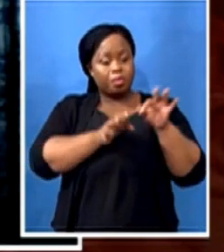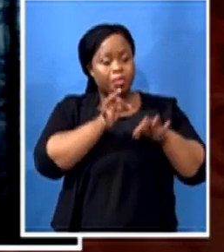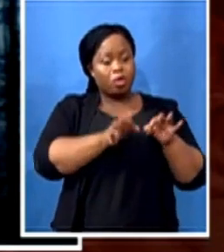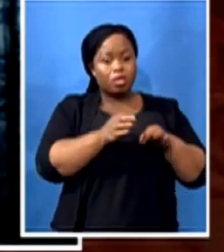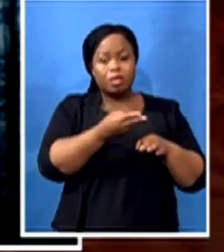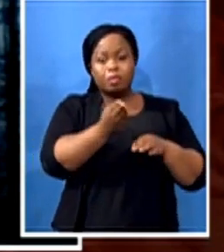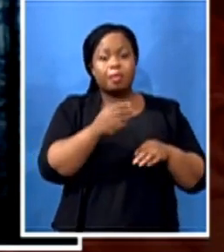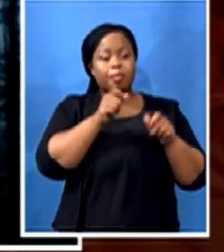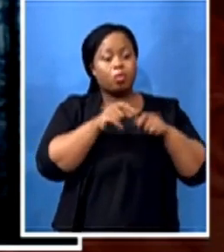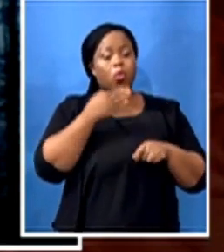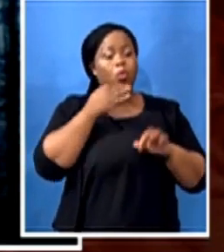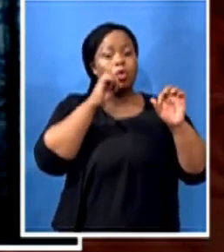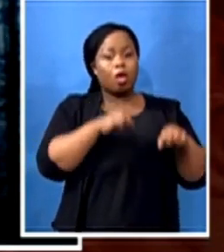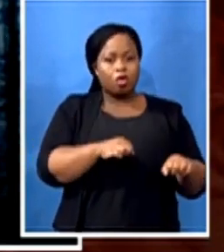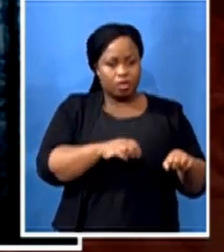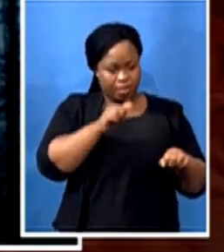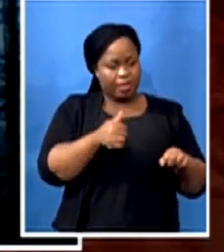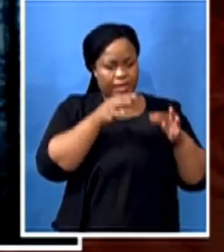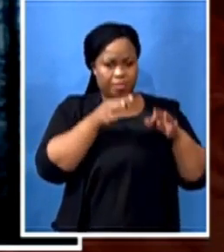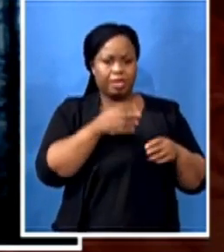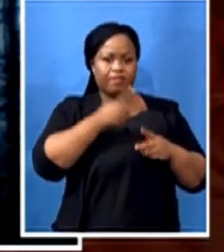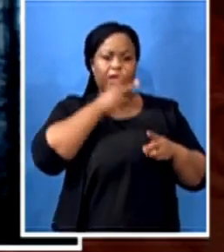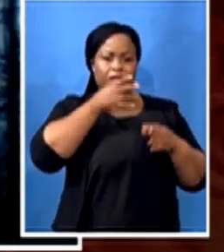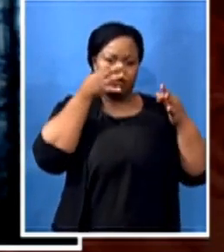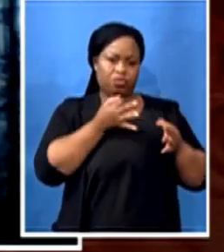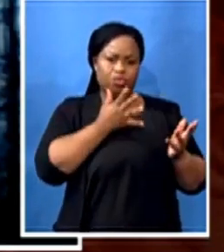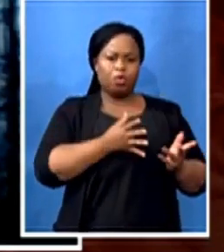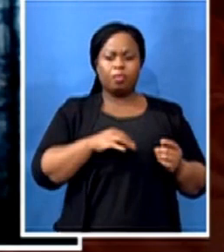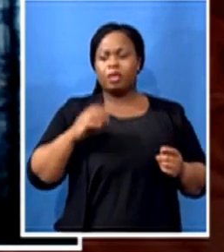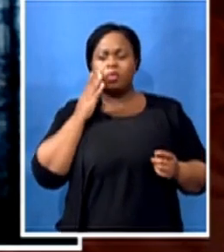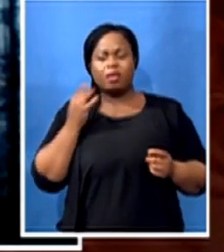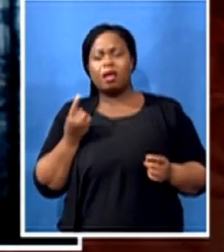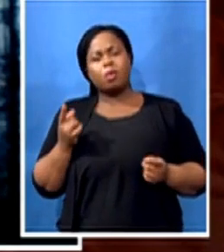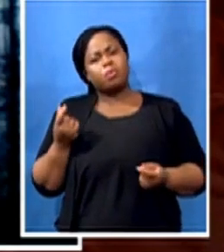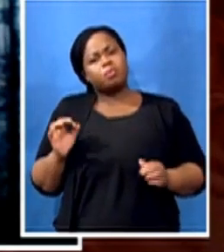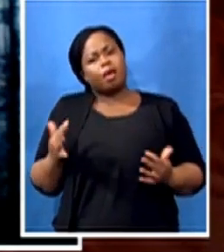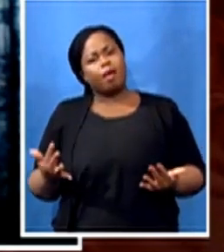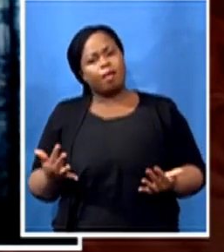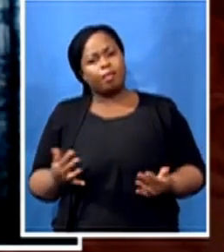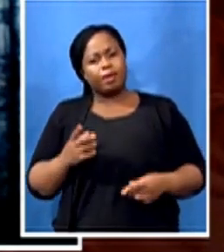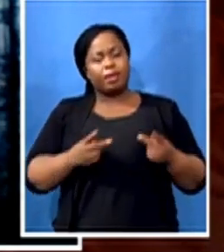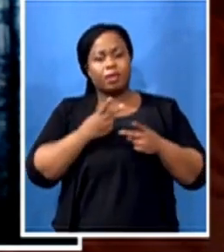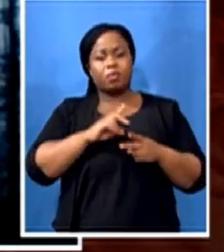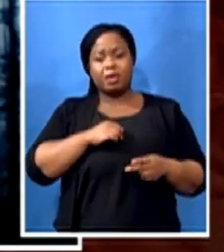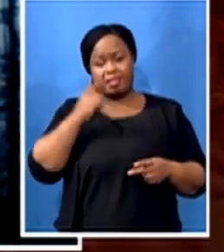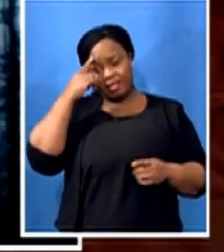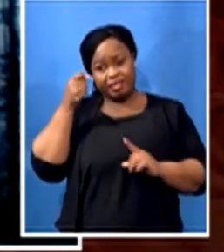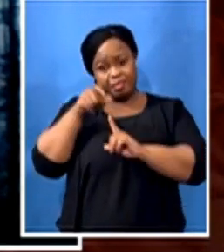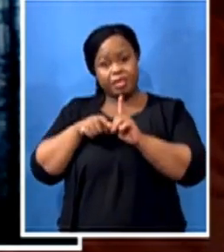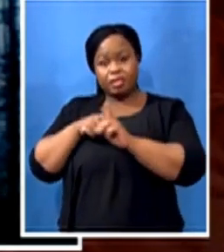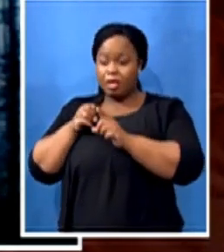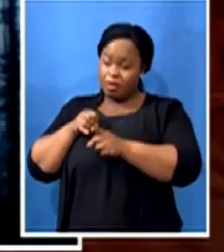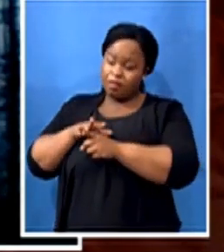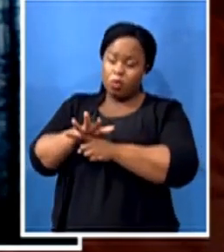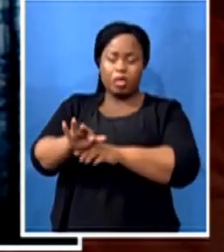in the end. I think what might happen is that if there's really influential individual candidates, different parties will